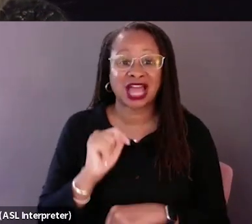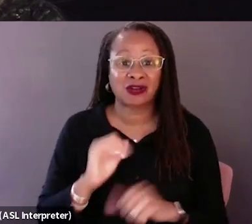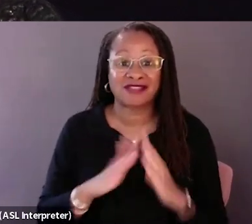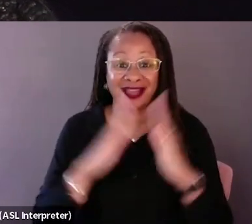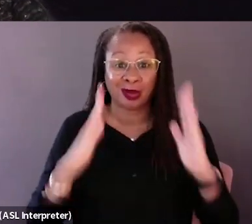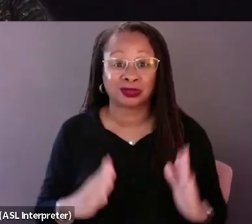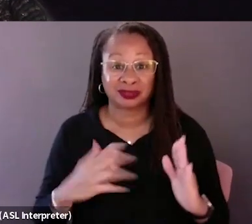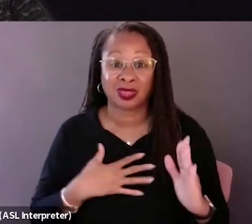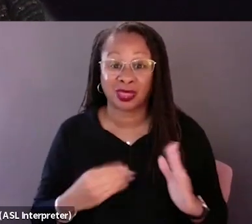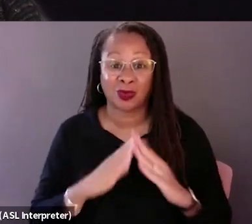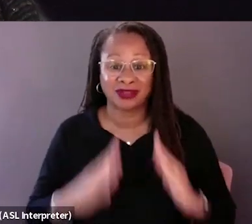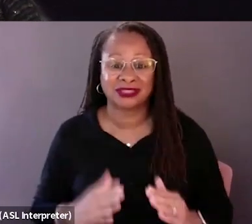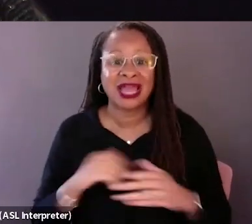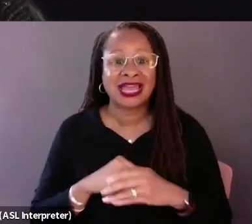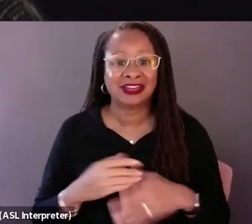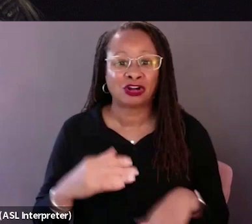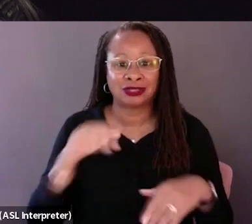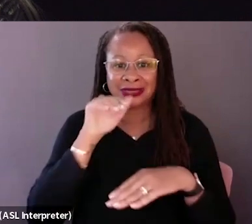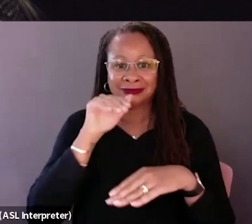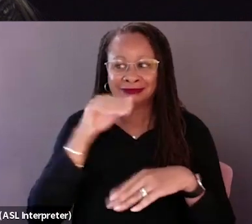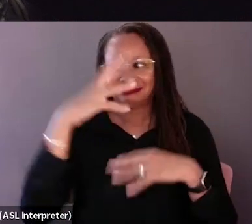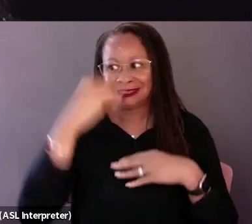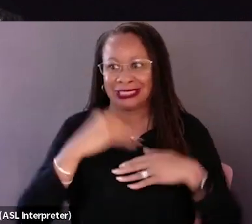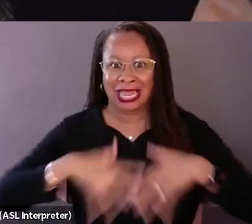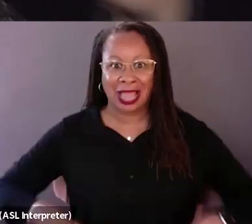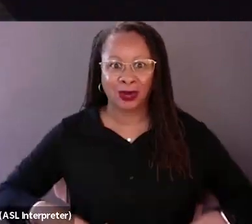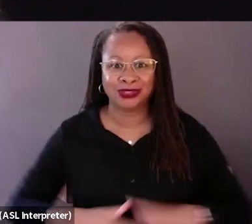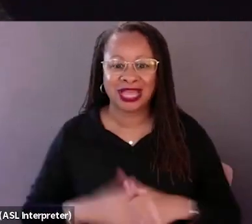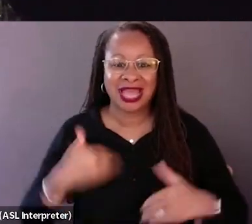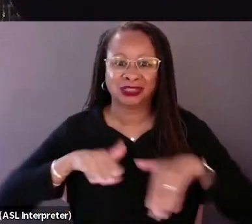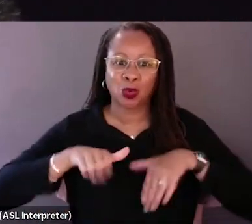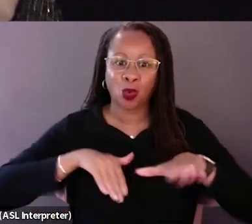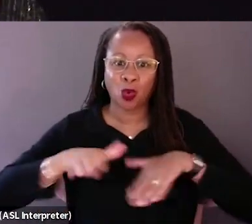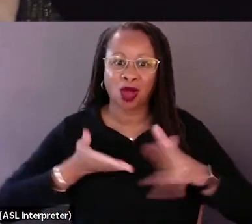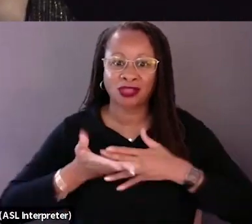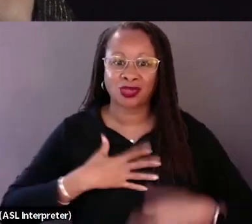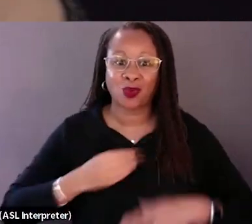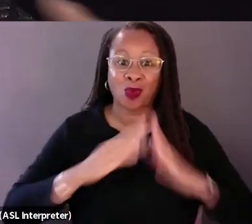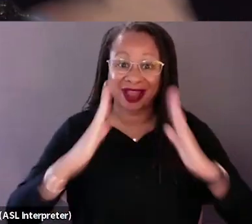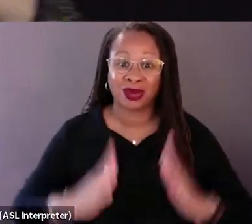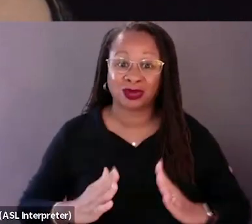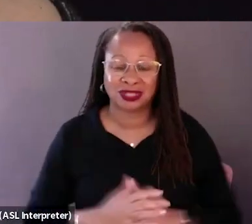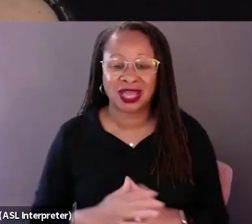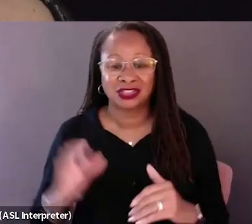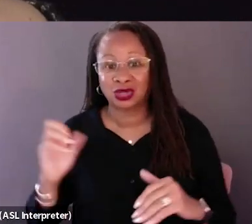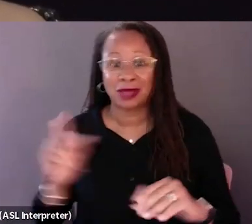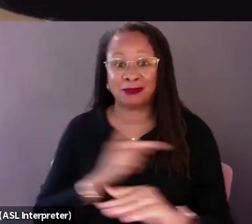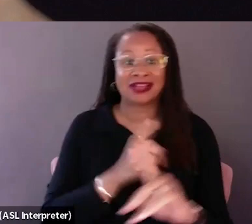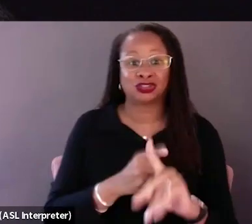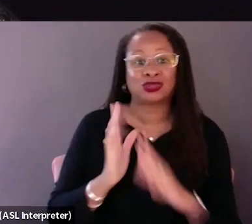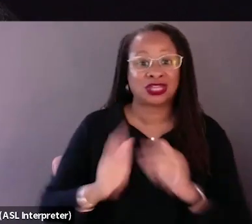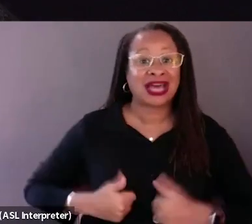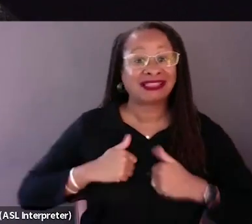residence in her nightgown and had to walk through the White House to get back to the residence.